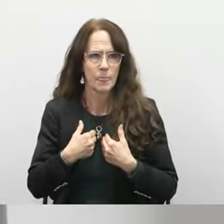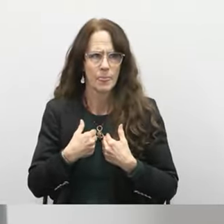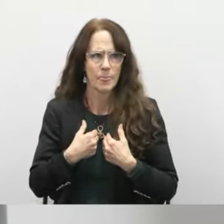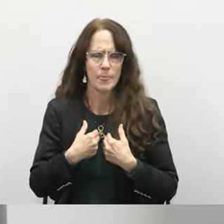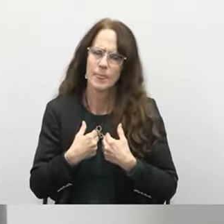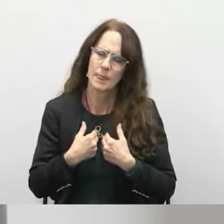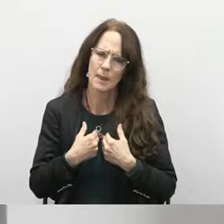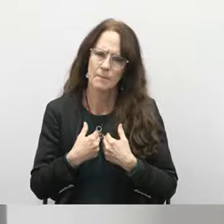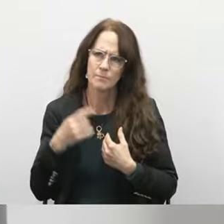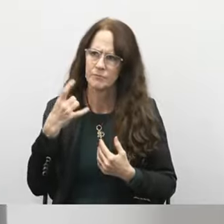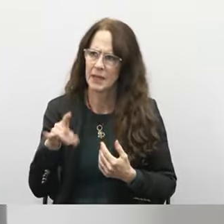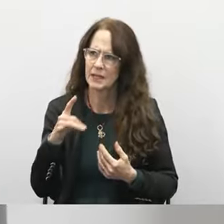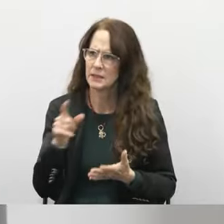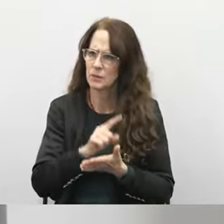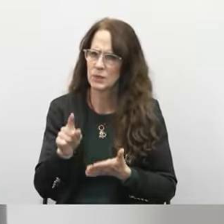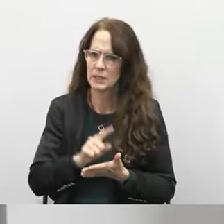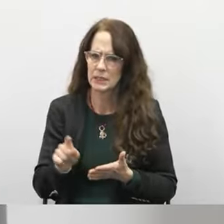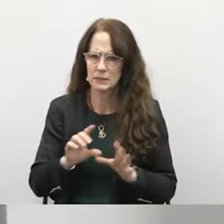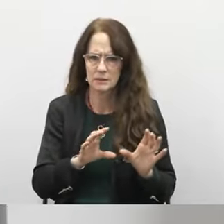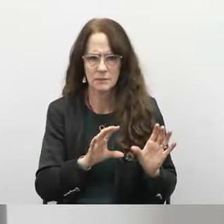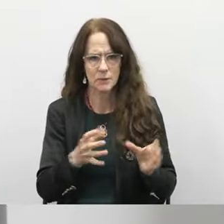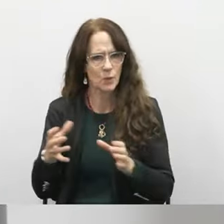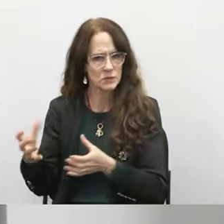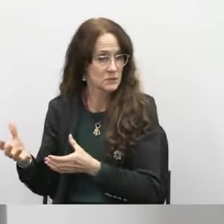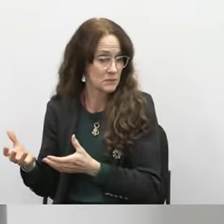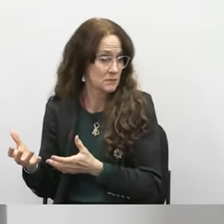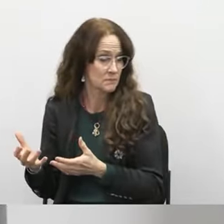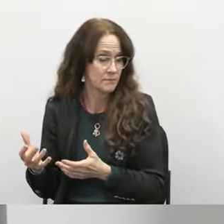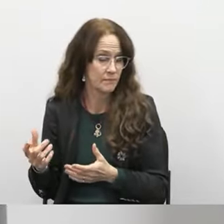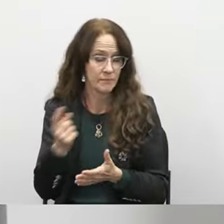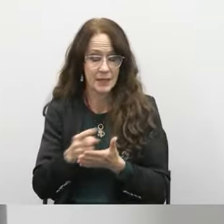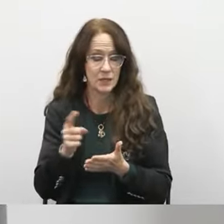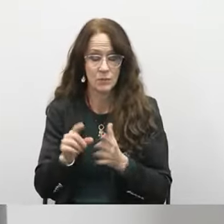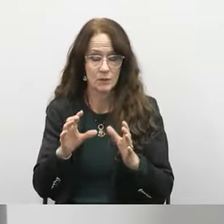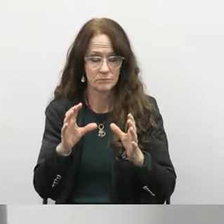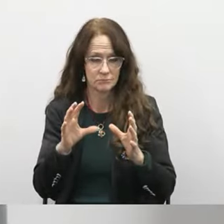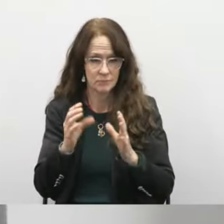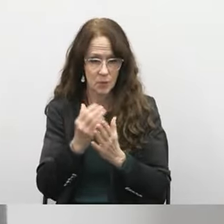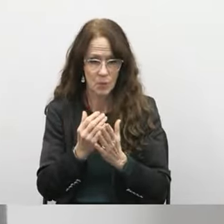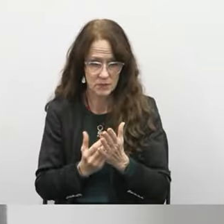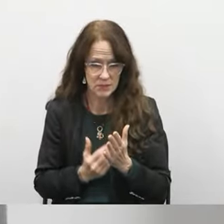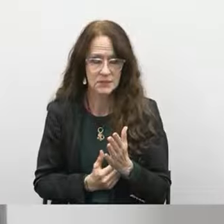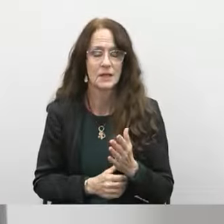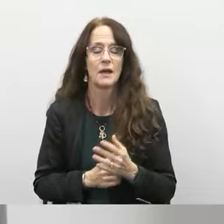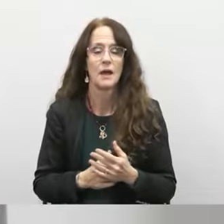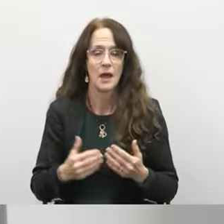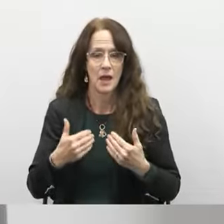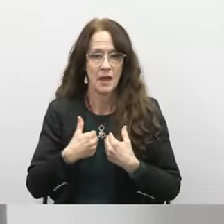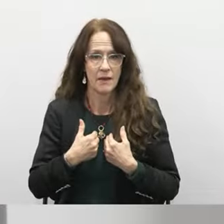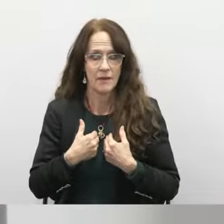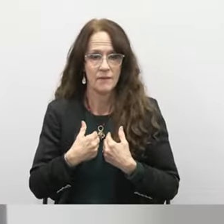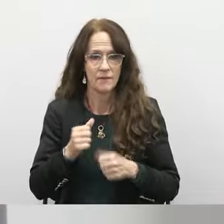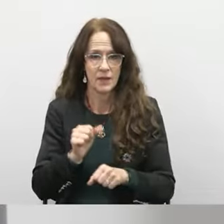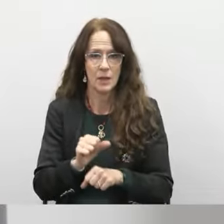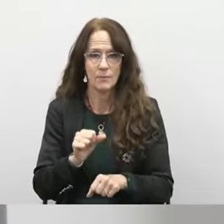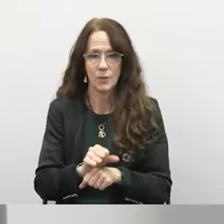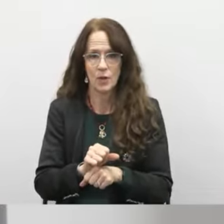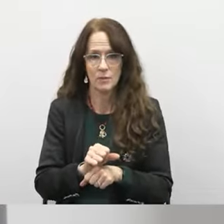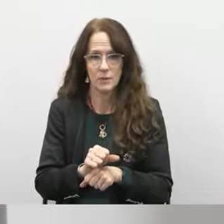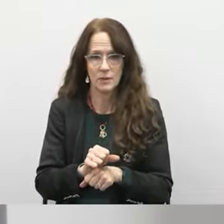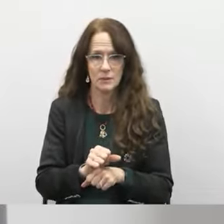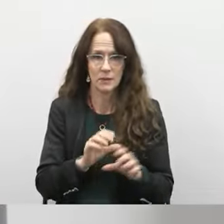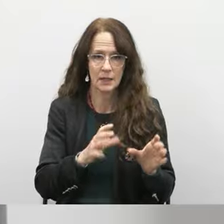an 18-week course or 18, something like that. And they have employment